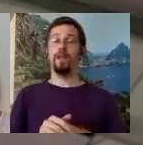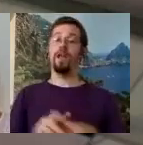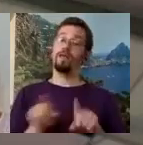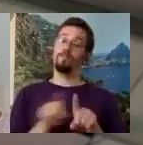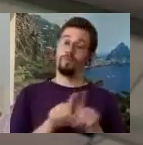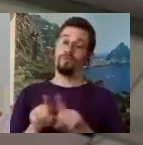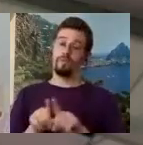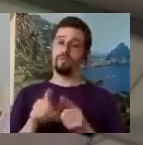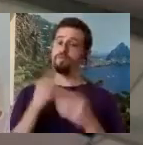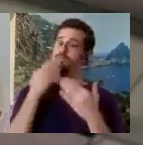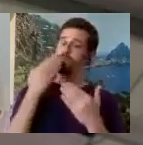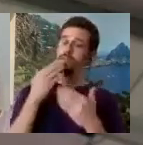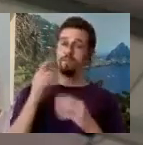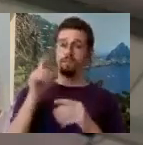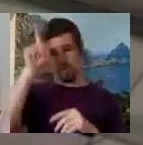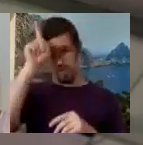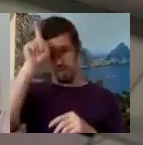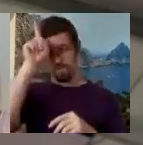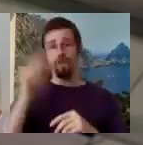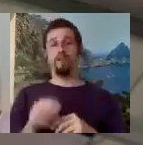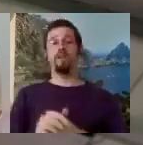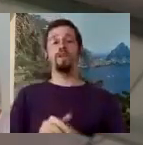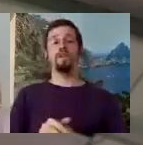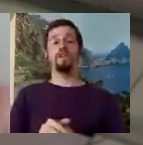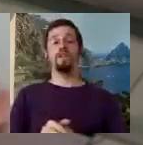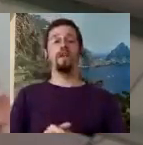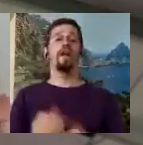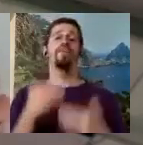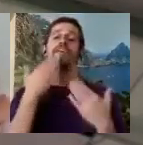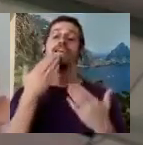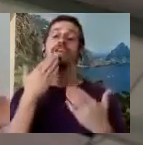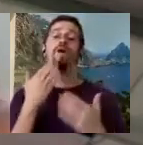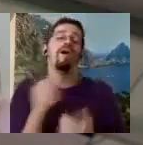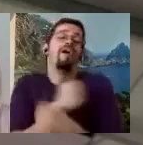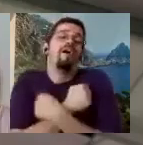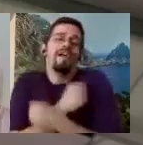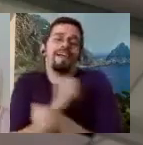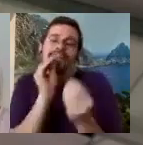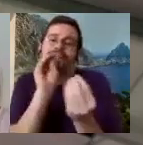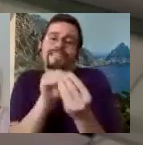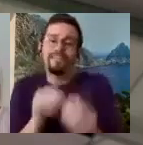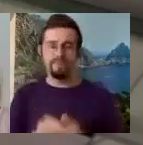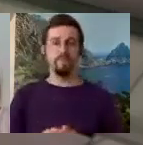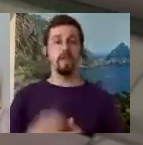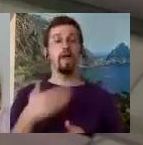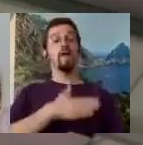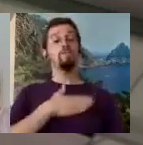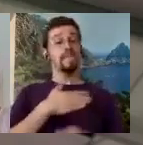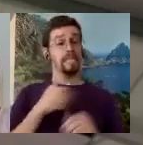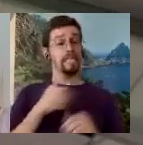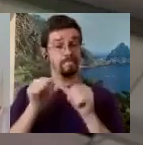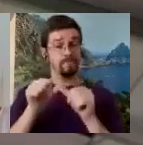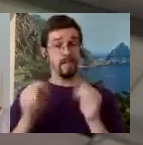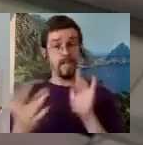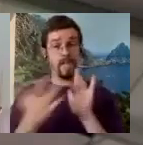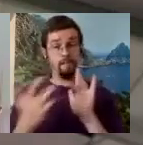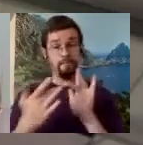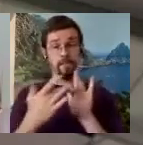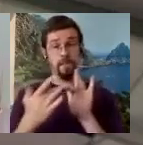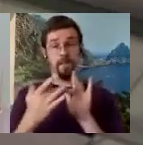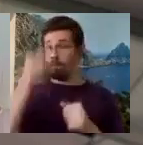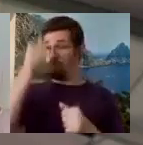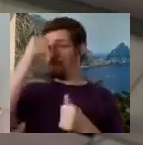young people. The world would be a better place if everybody were as dedicated as the two of you are, and as generous.